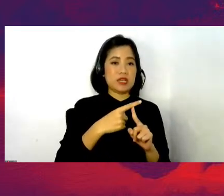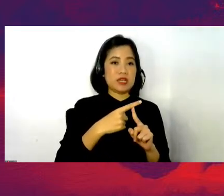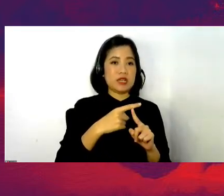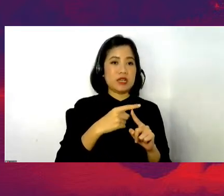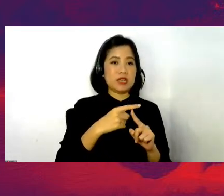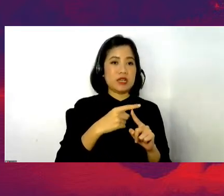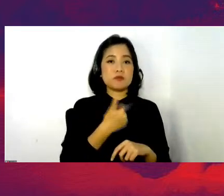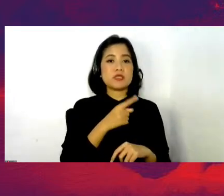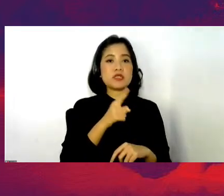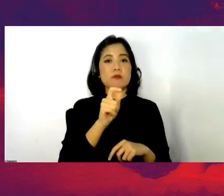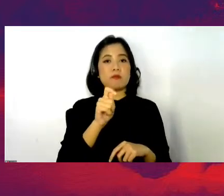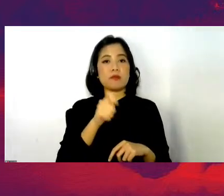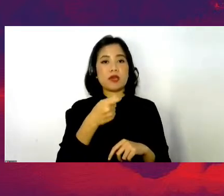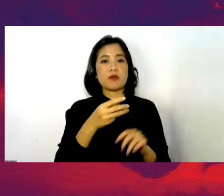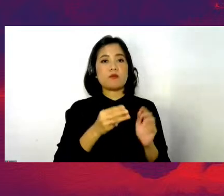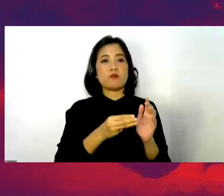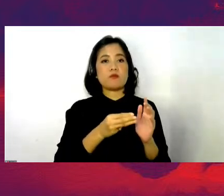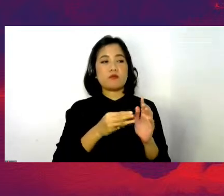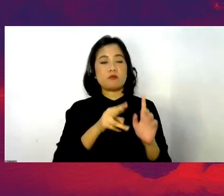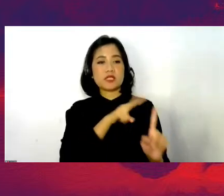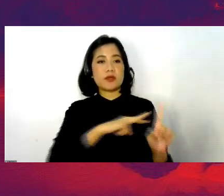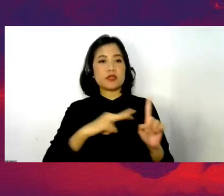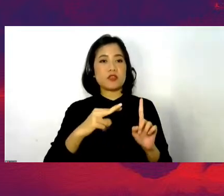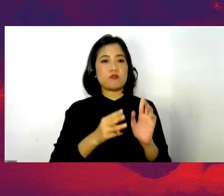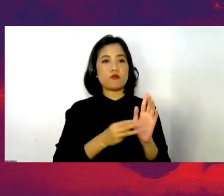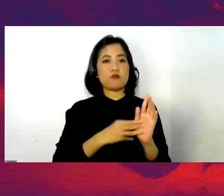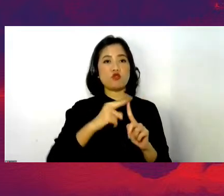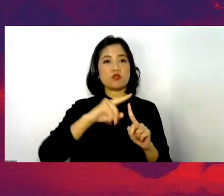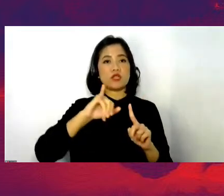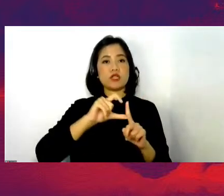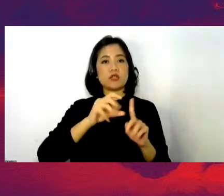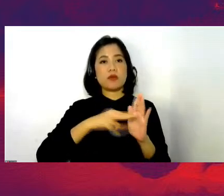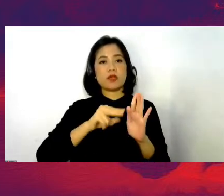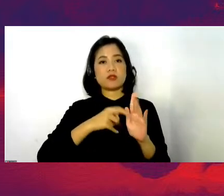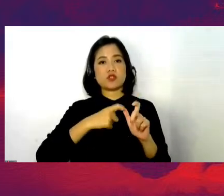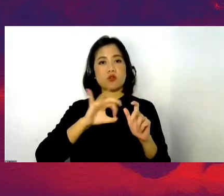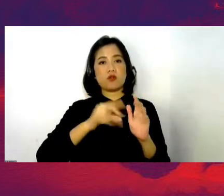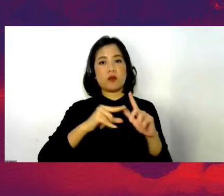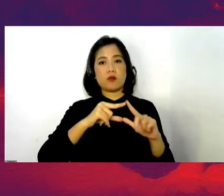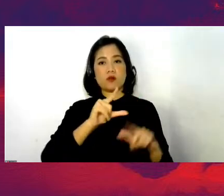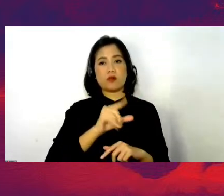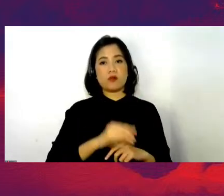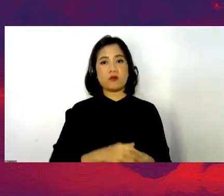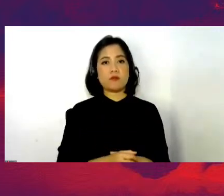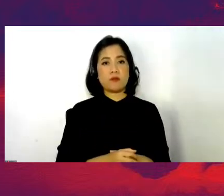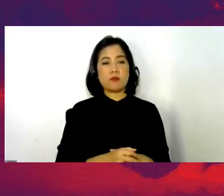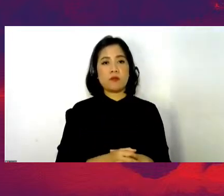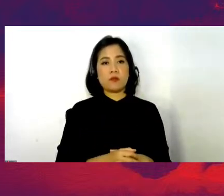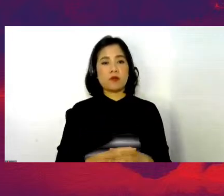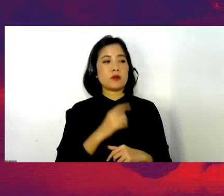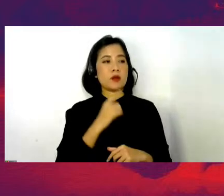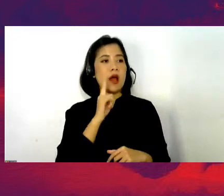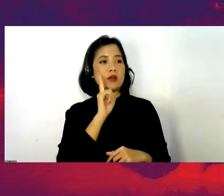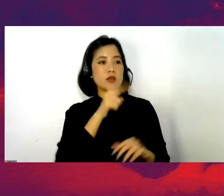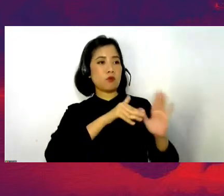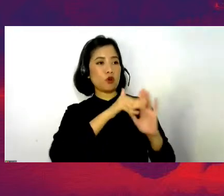between the poverty gap? H times I now turns to H times A measure of breadth.